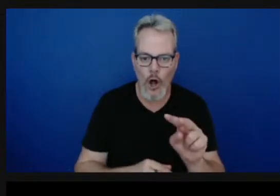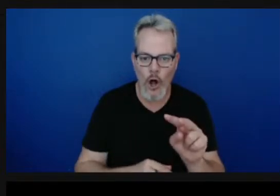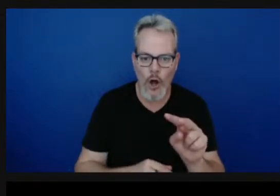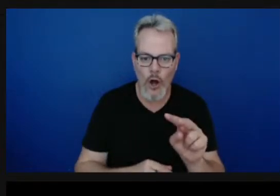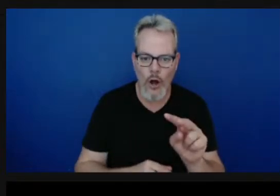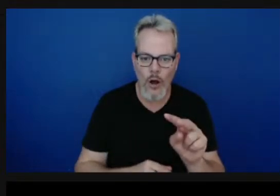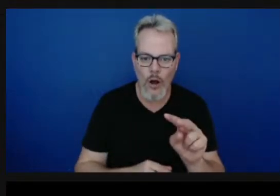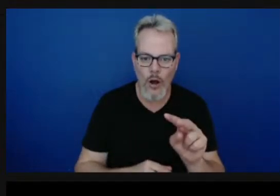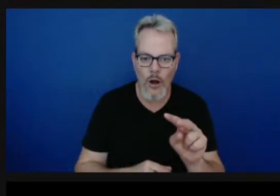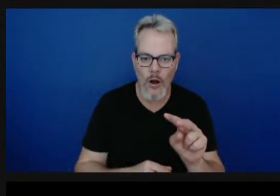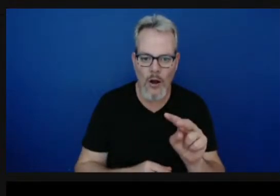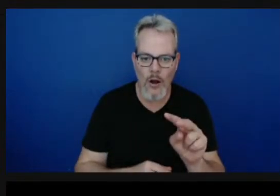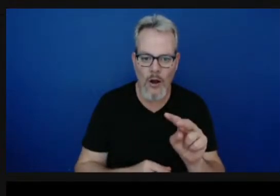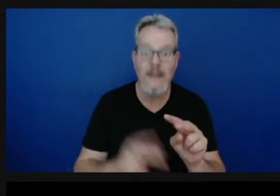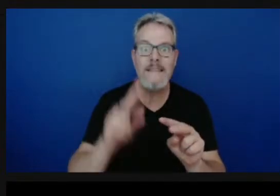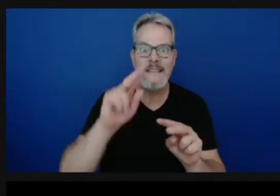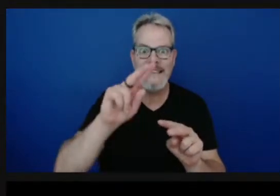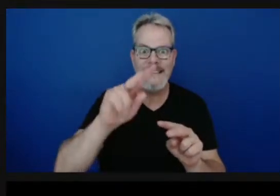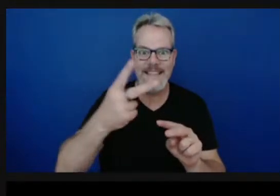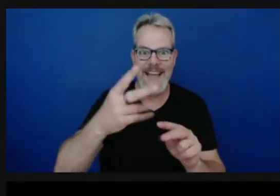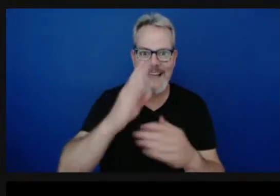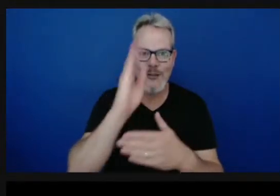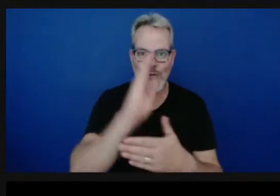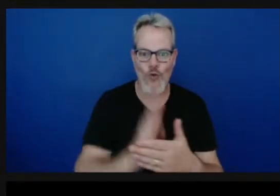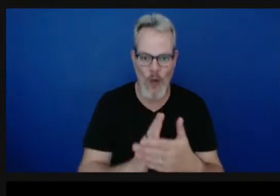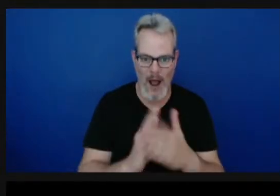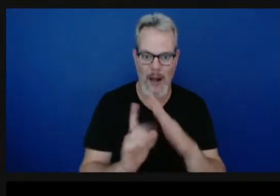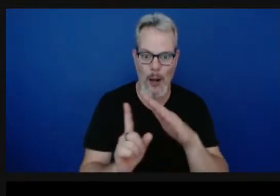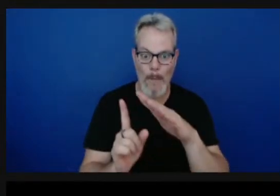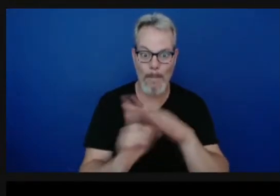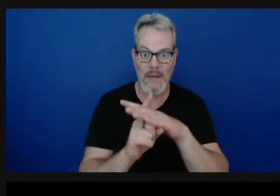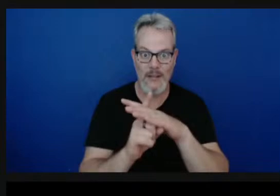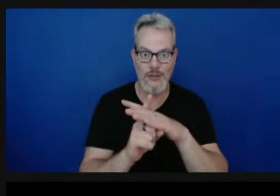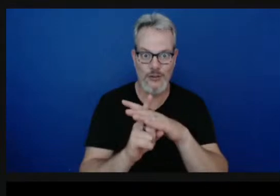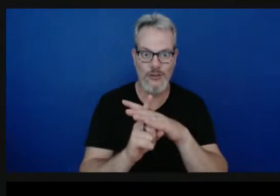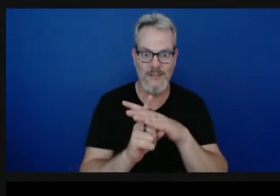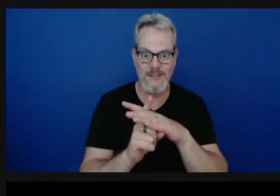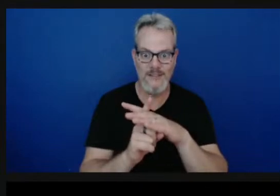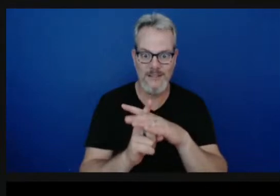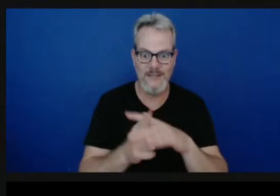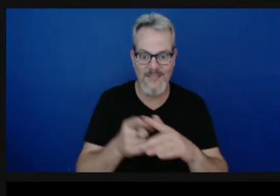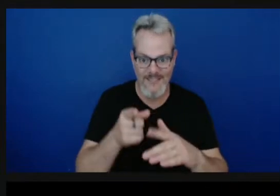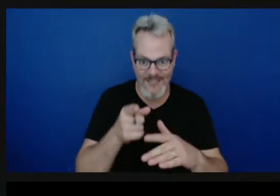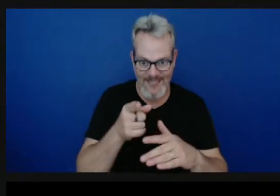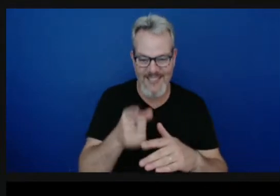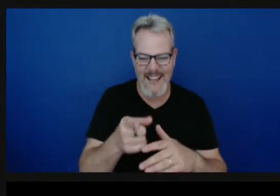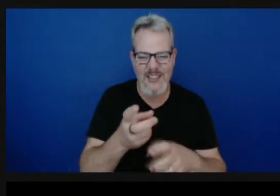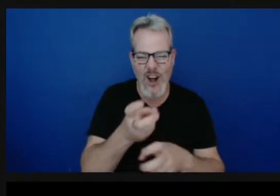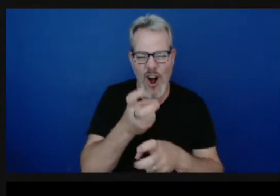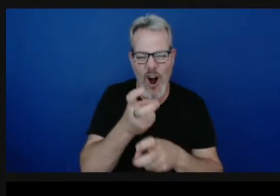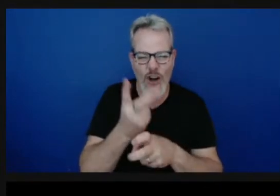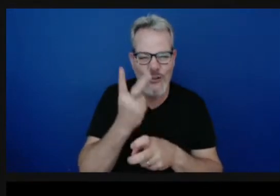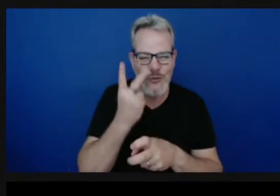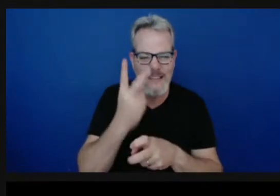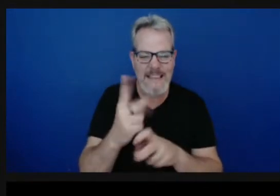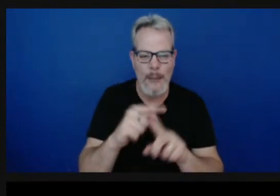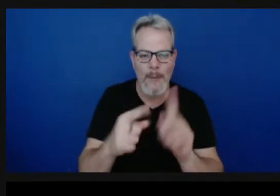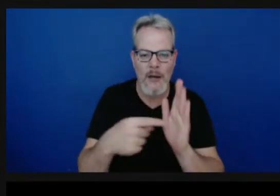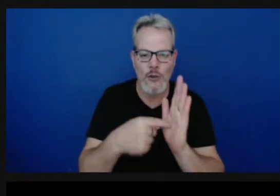crack appears, and then it appears to actually stabilize there. That's kind of hard to see, so let me break it down a little